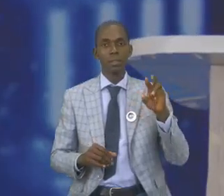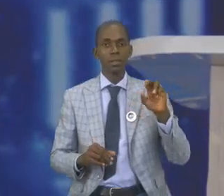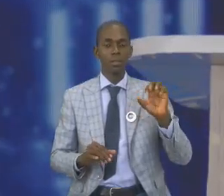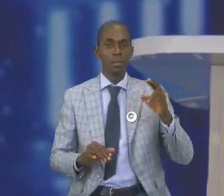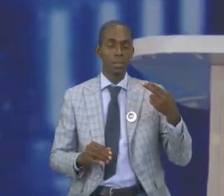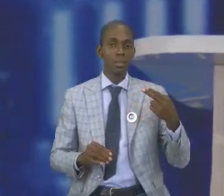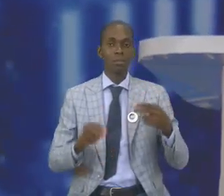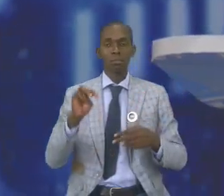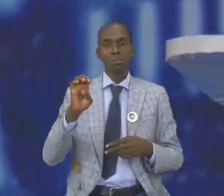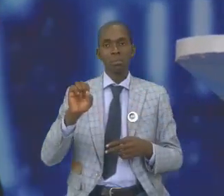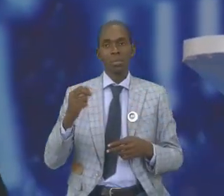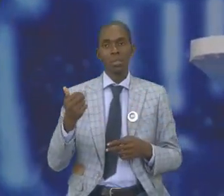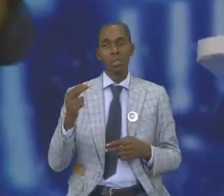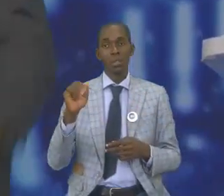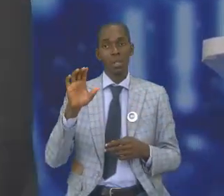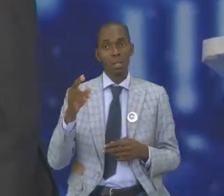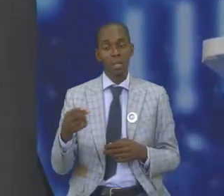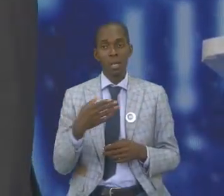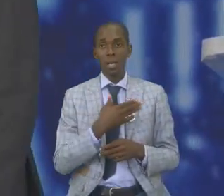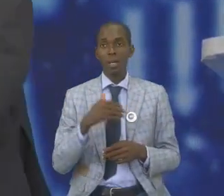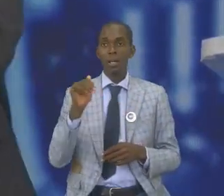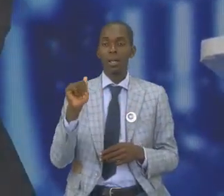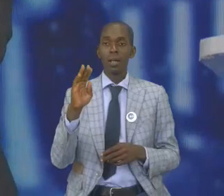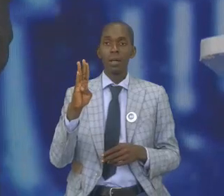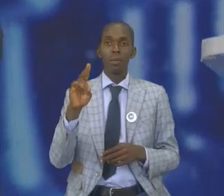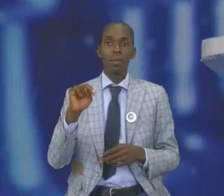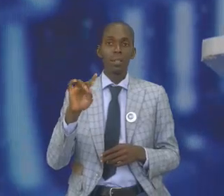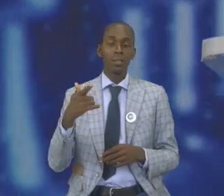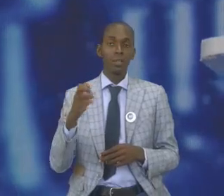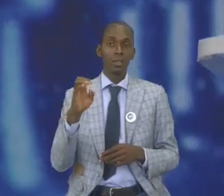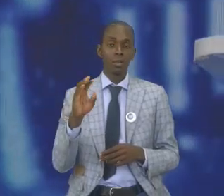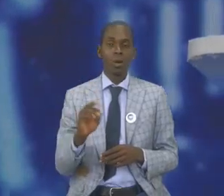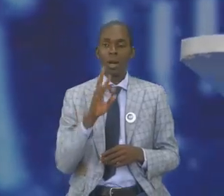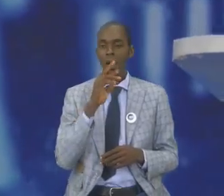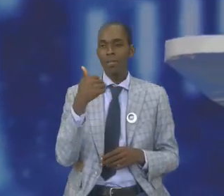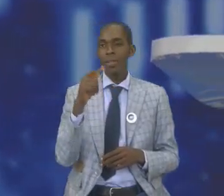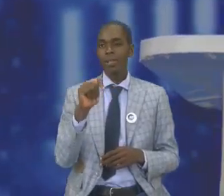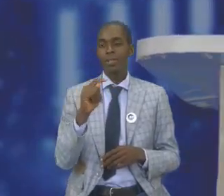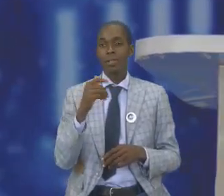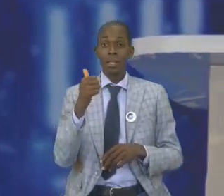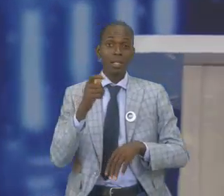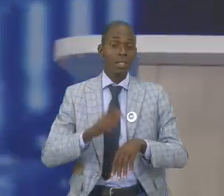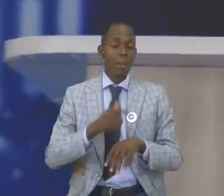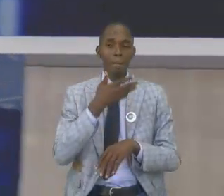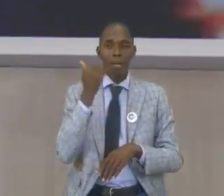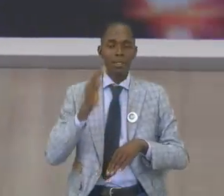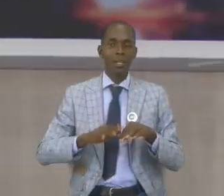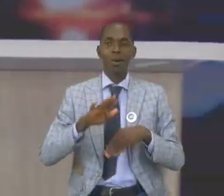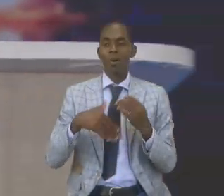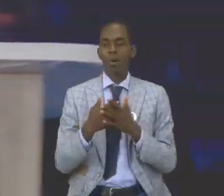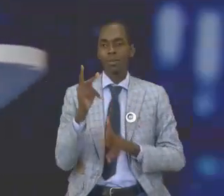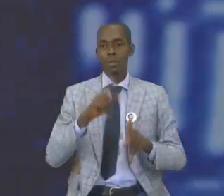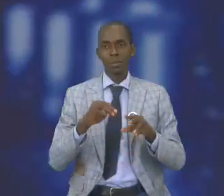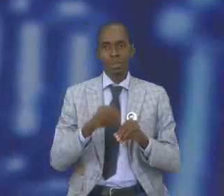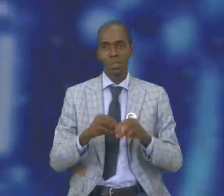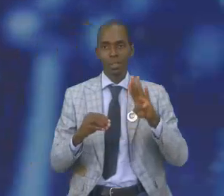10 times better than all the rest of the people in Babylon. Now, I